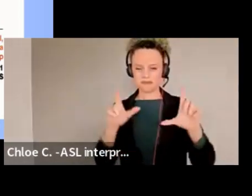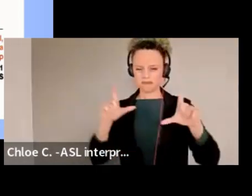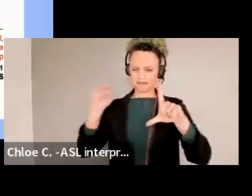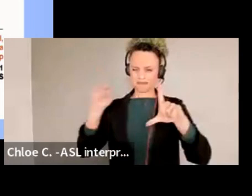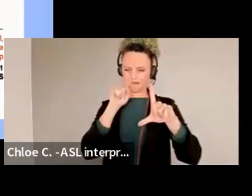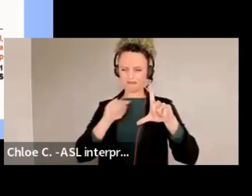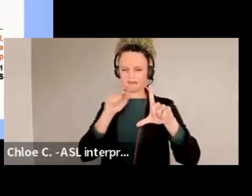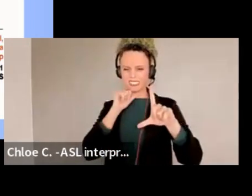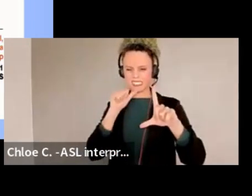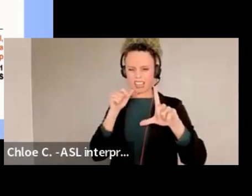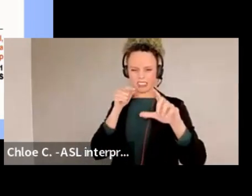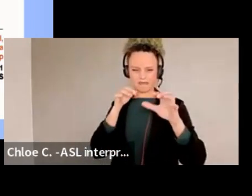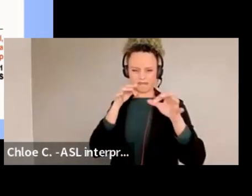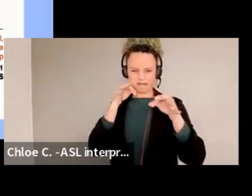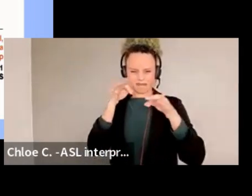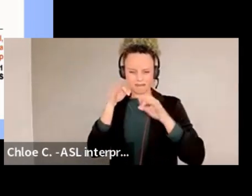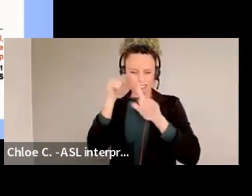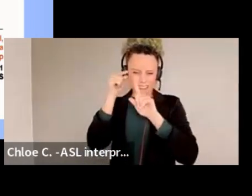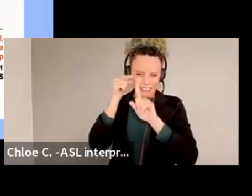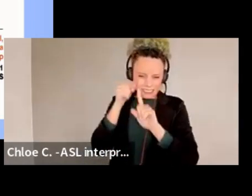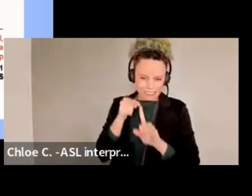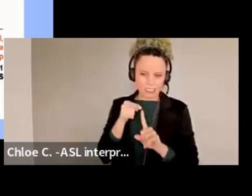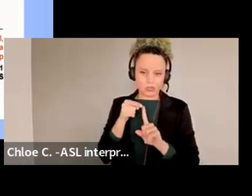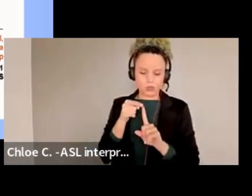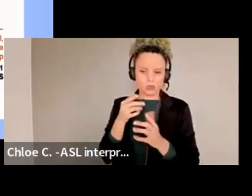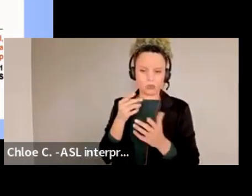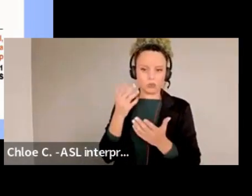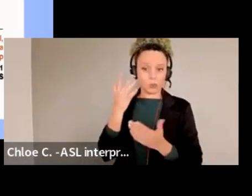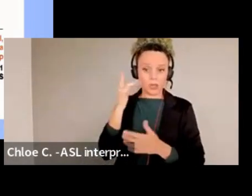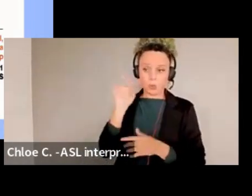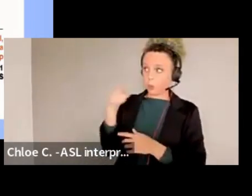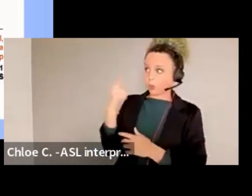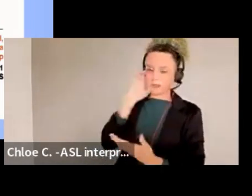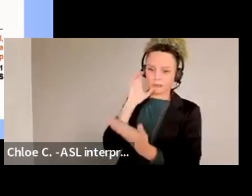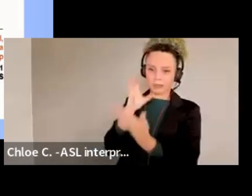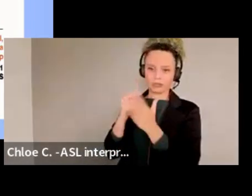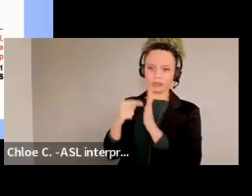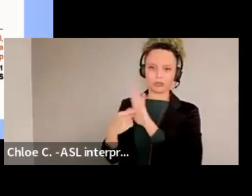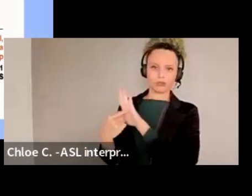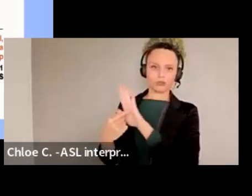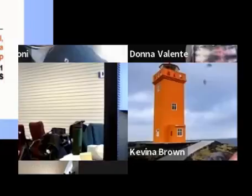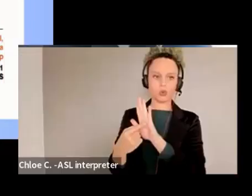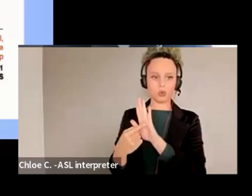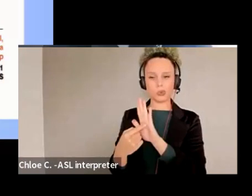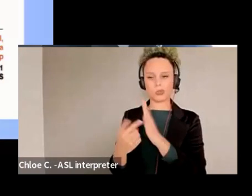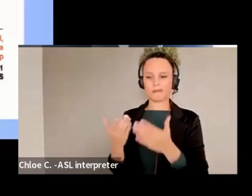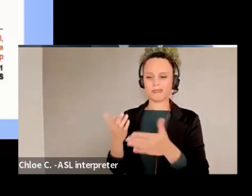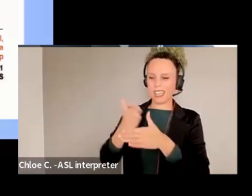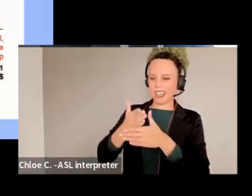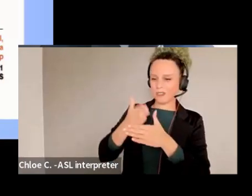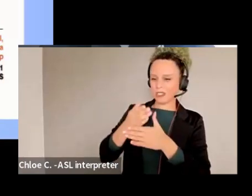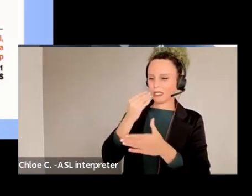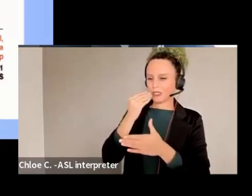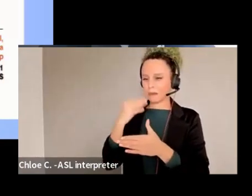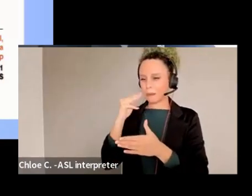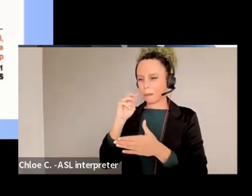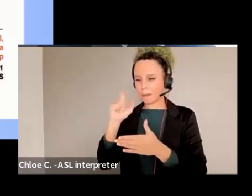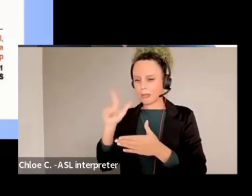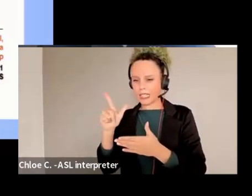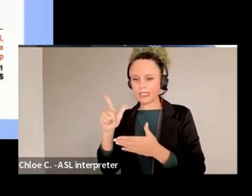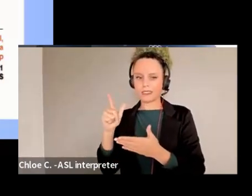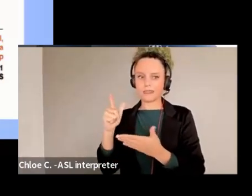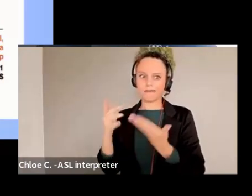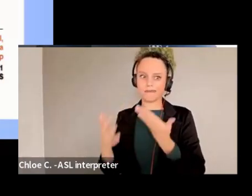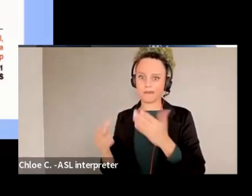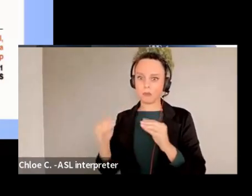concerns around this is that it is not detailed enough for somebody who needs concrete information, right? It's